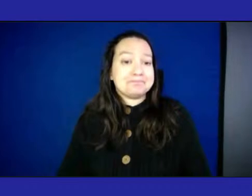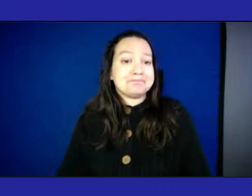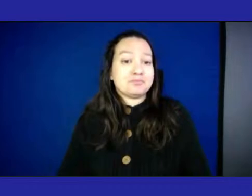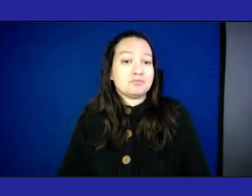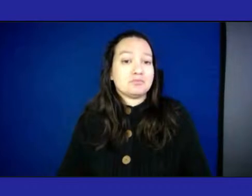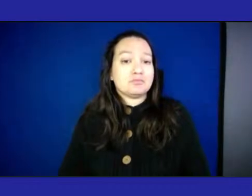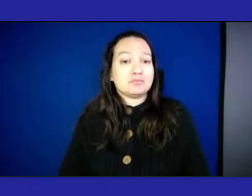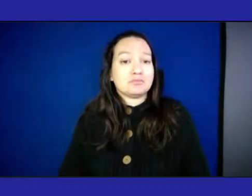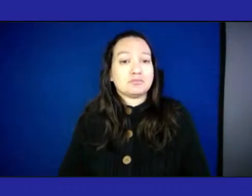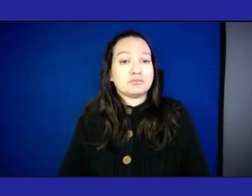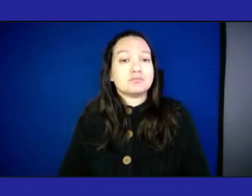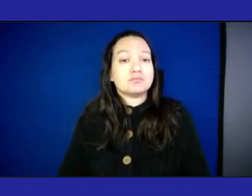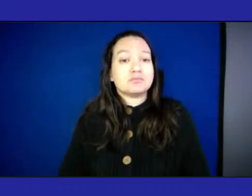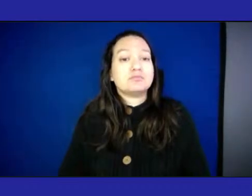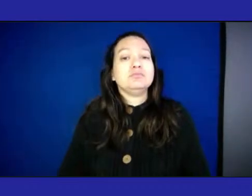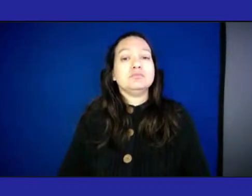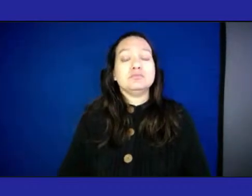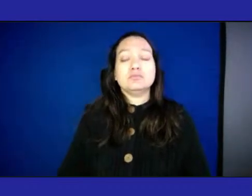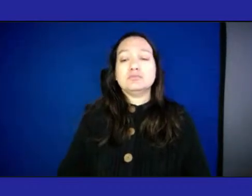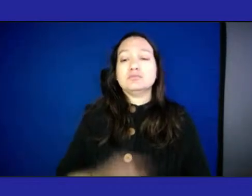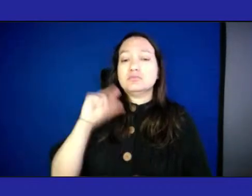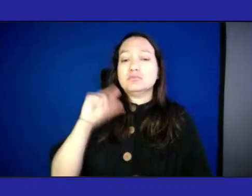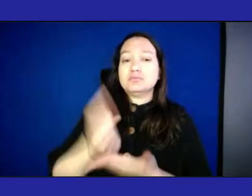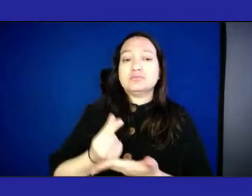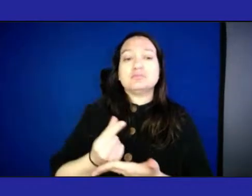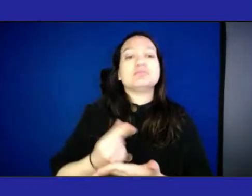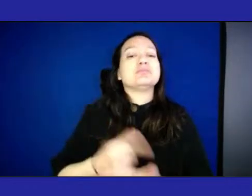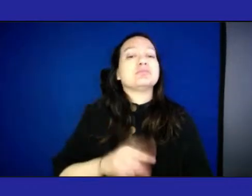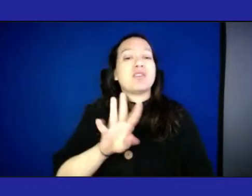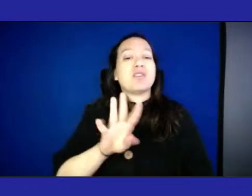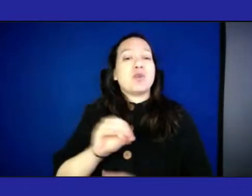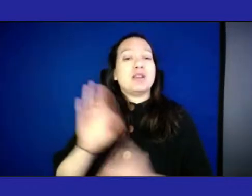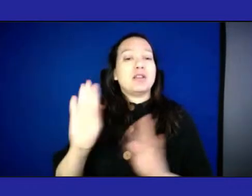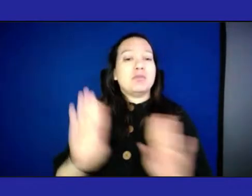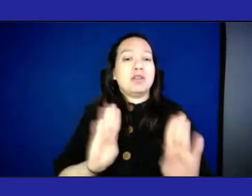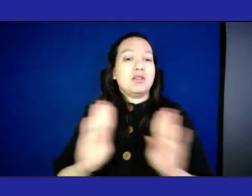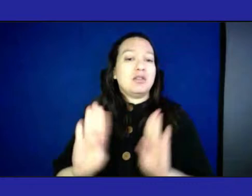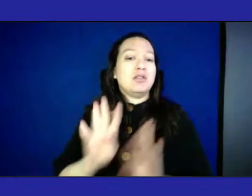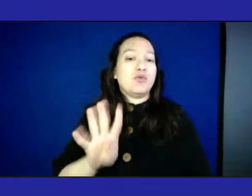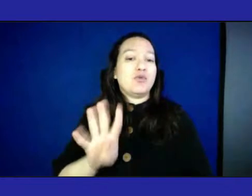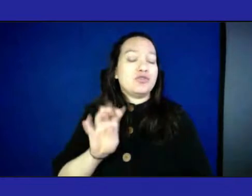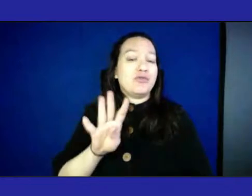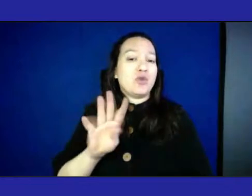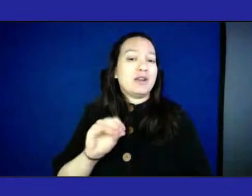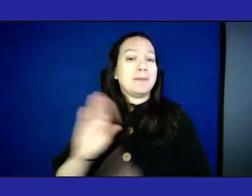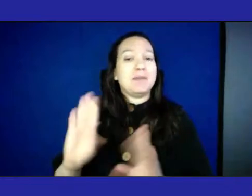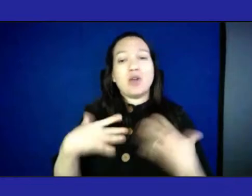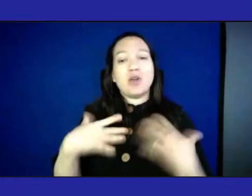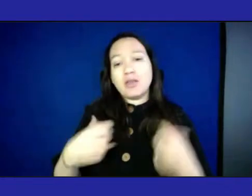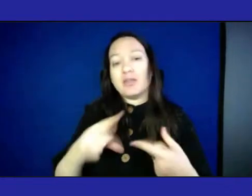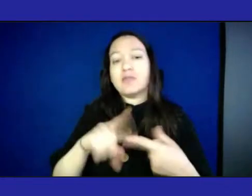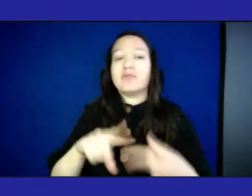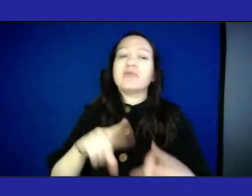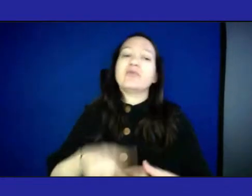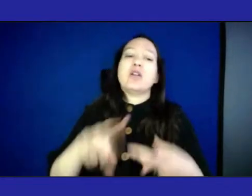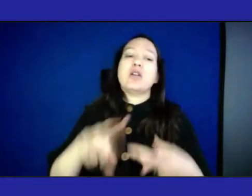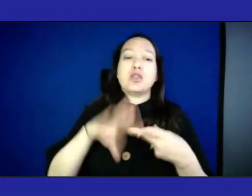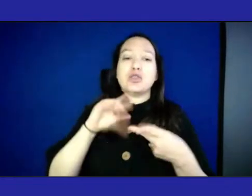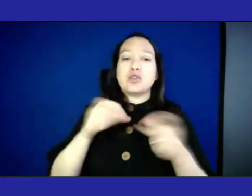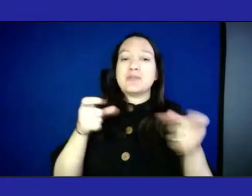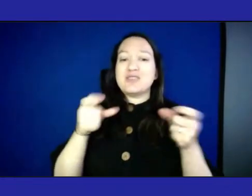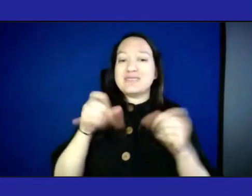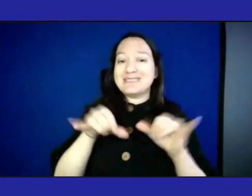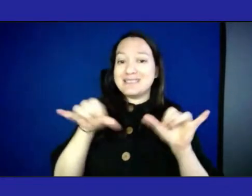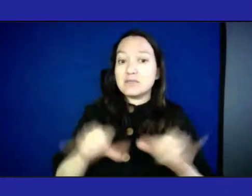We have graduated a total of 440 behavioral health associates. We have a learning management system that was launched